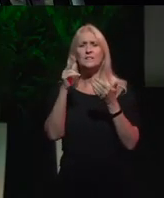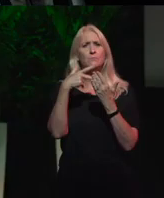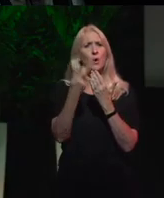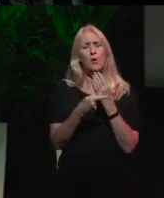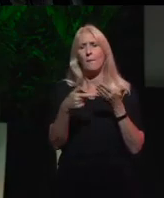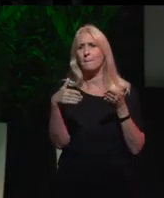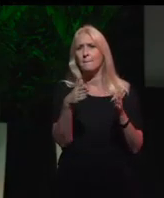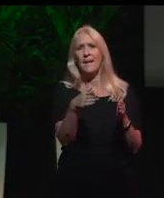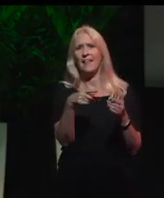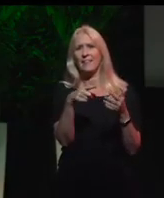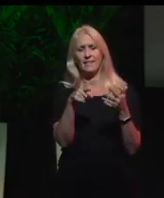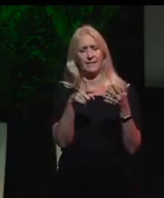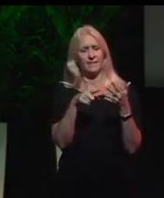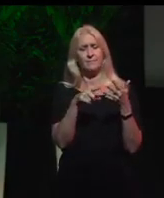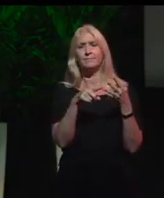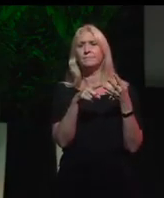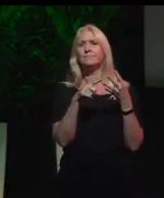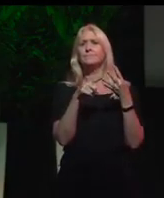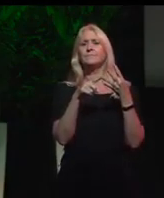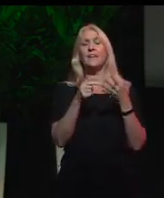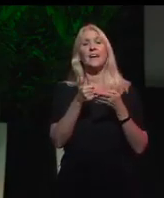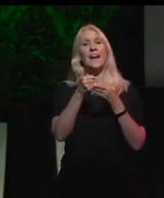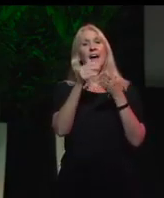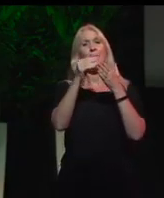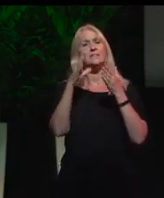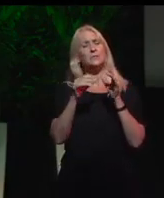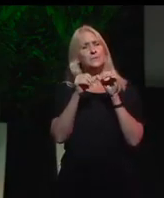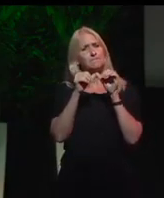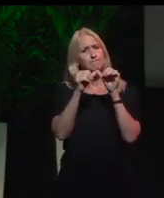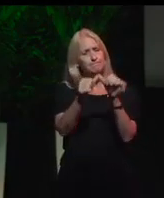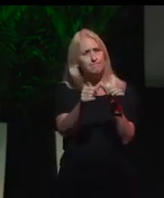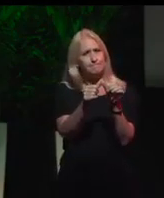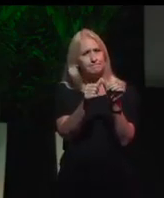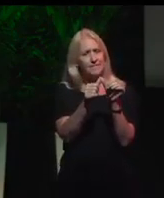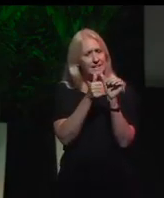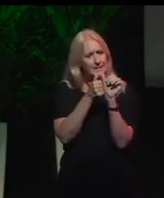The third, helping students stay on path.